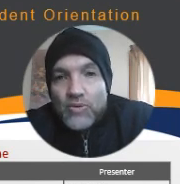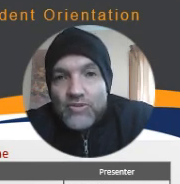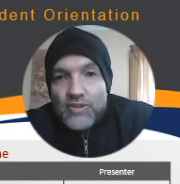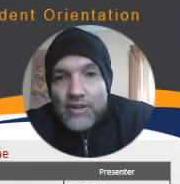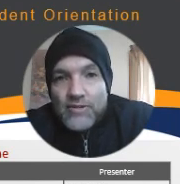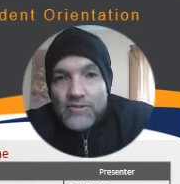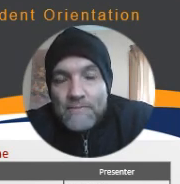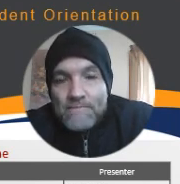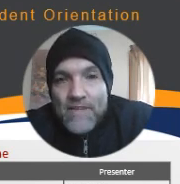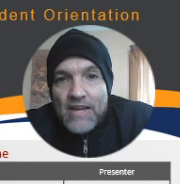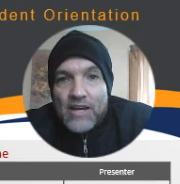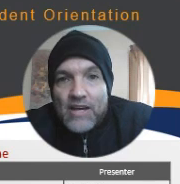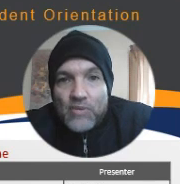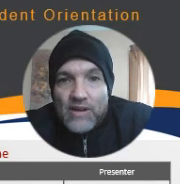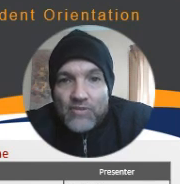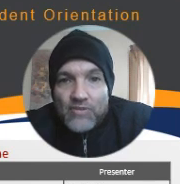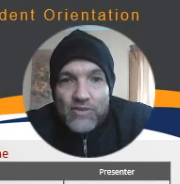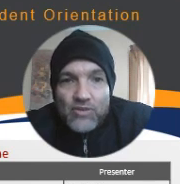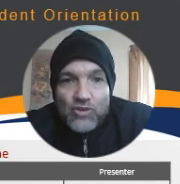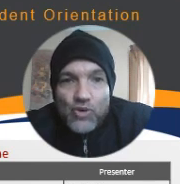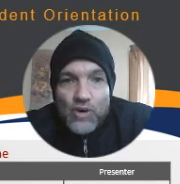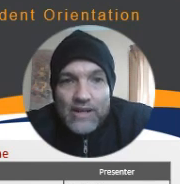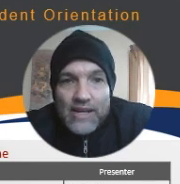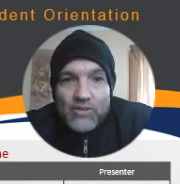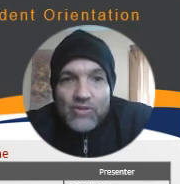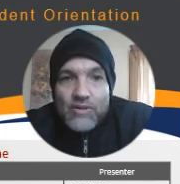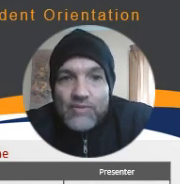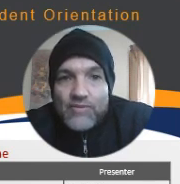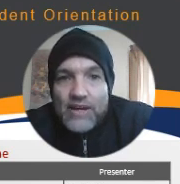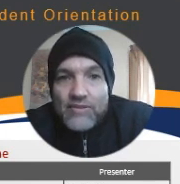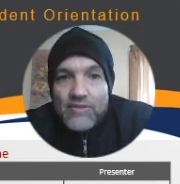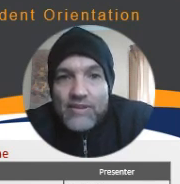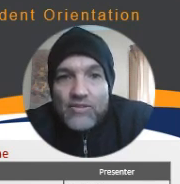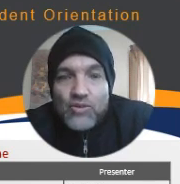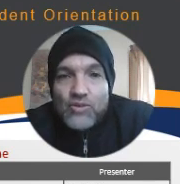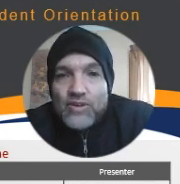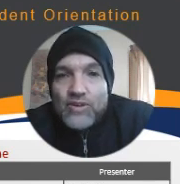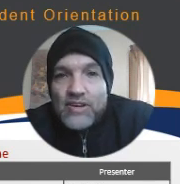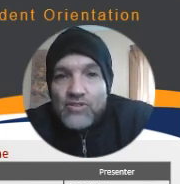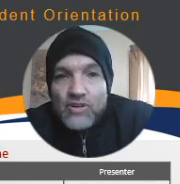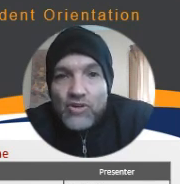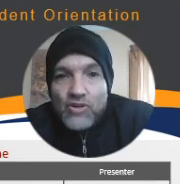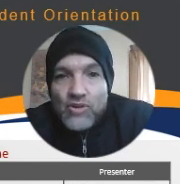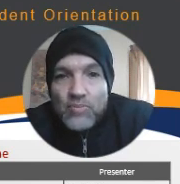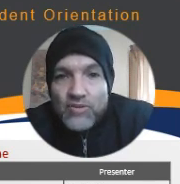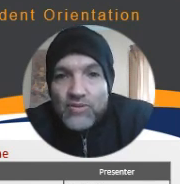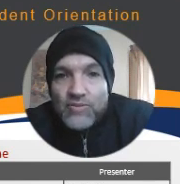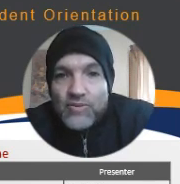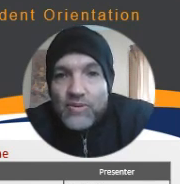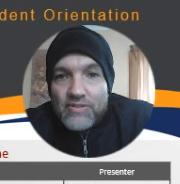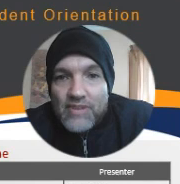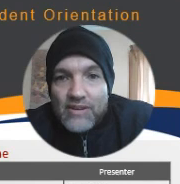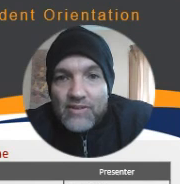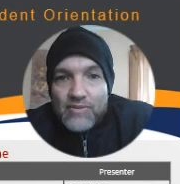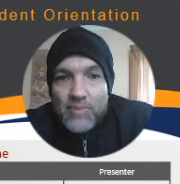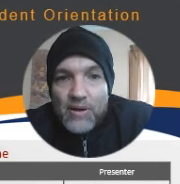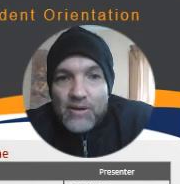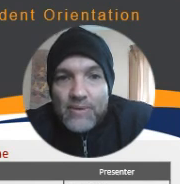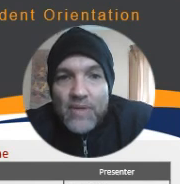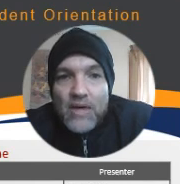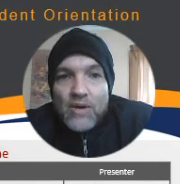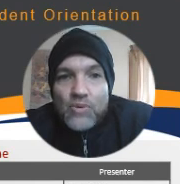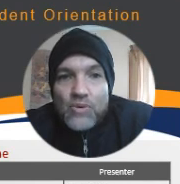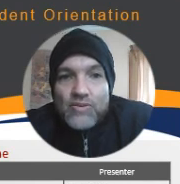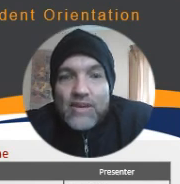on with your studies. Now, without further ado, I'd like to invite the Student Retention Unit, Ms. Zianda